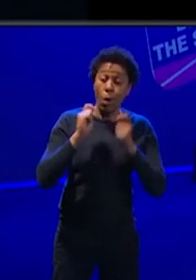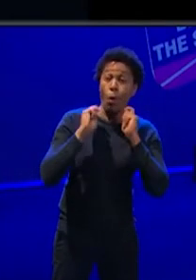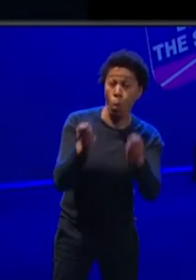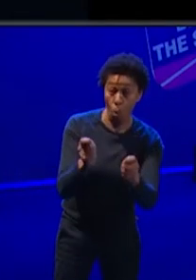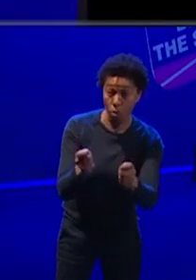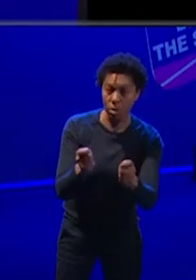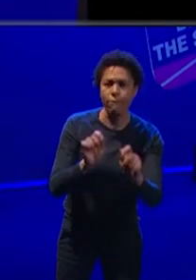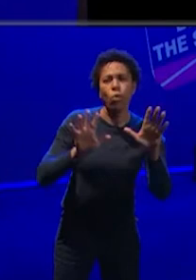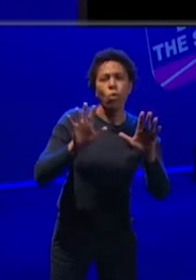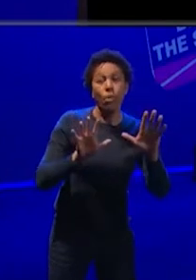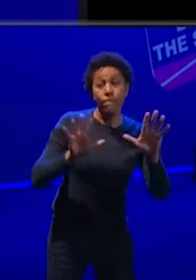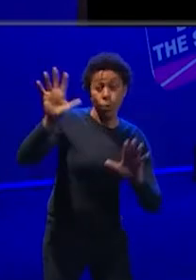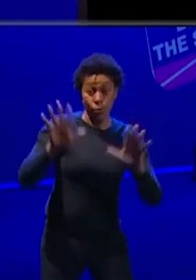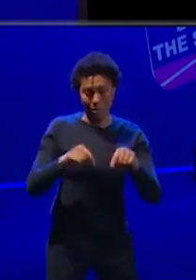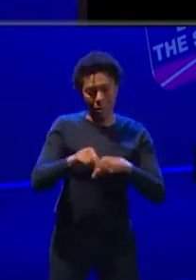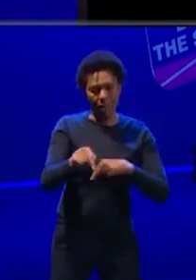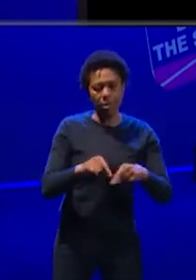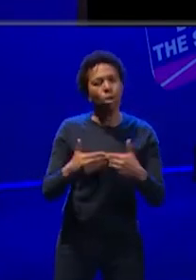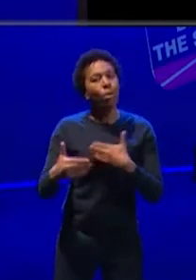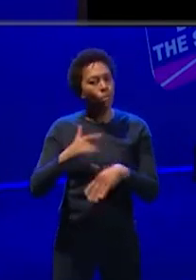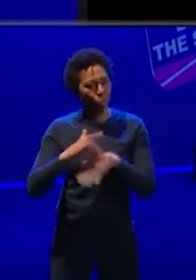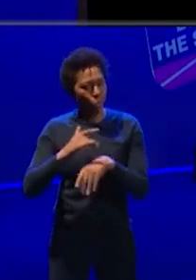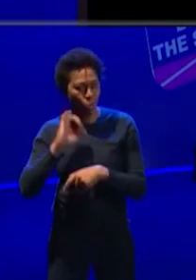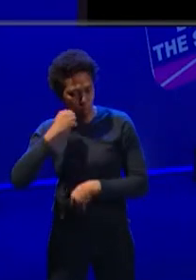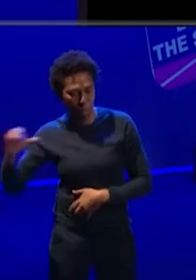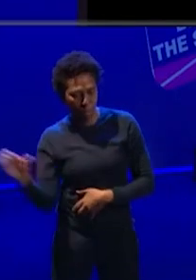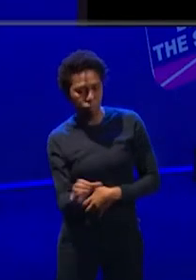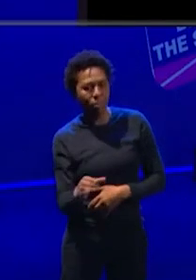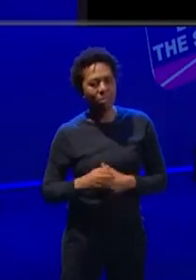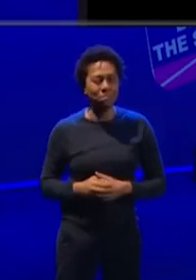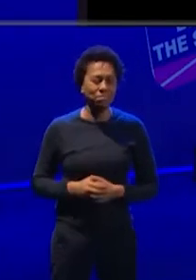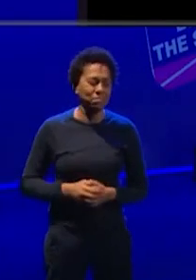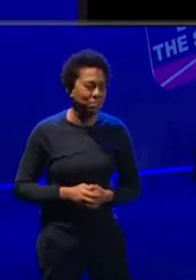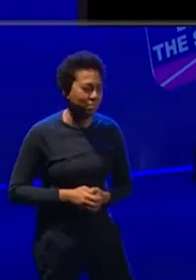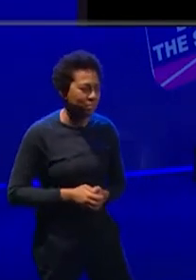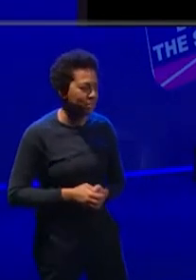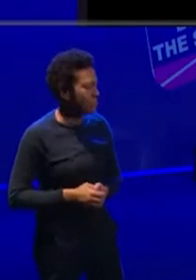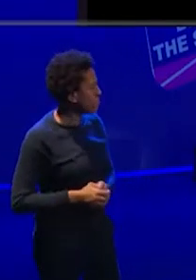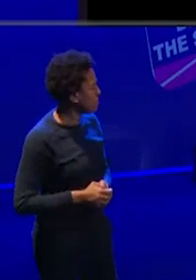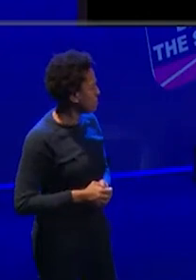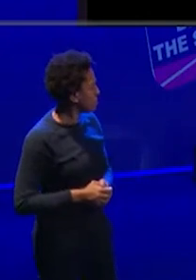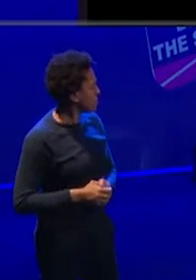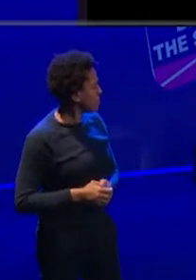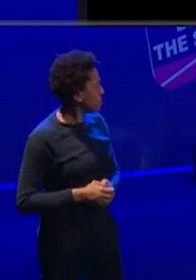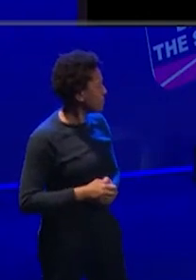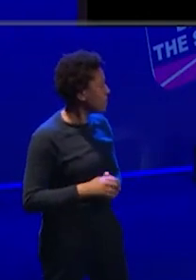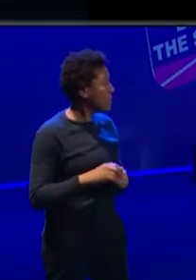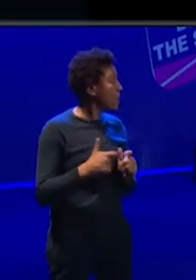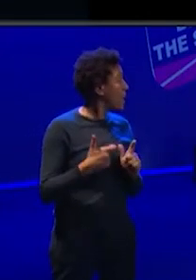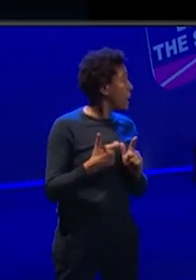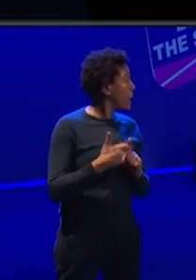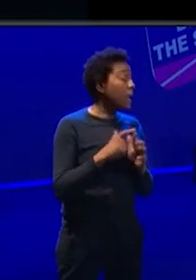Mm. Exactly. Thank you, Athena. Kelsie, have you got anything more to add?